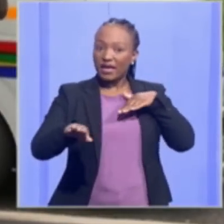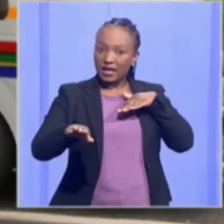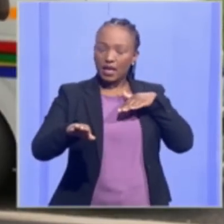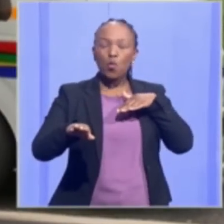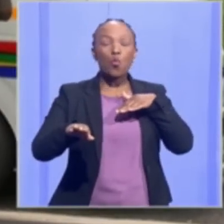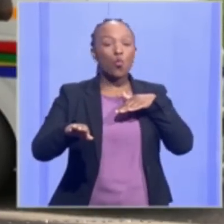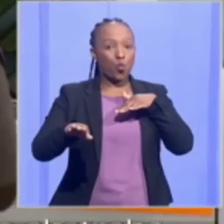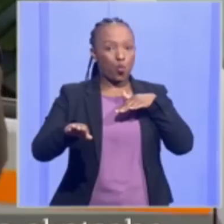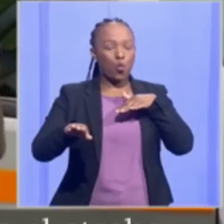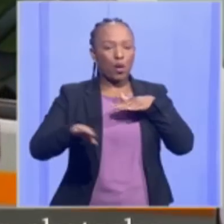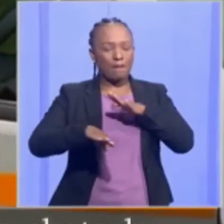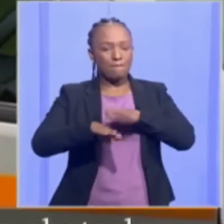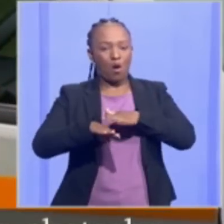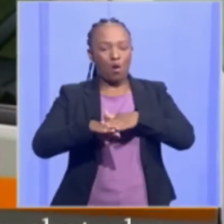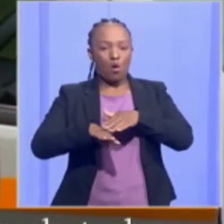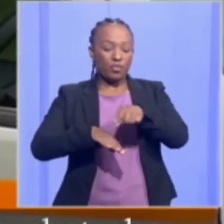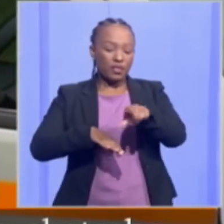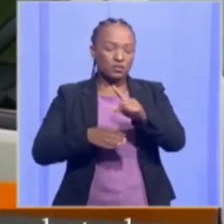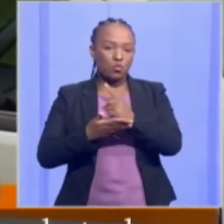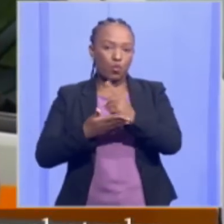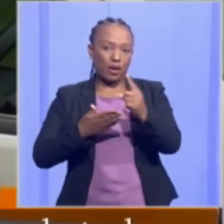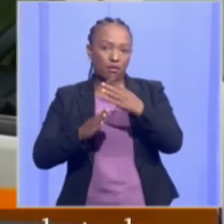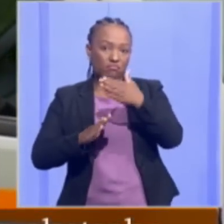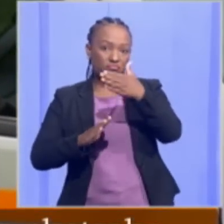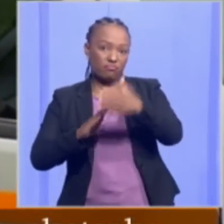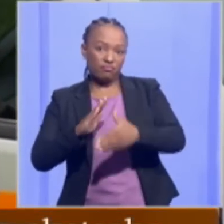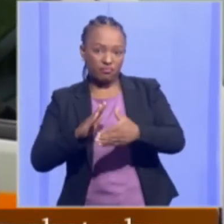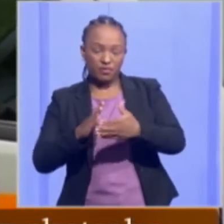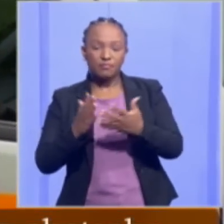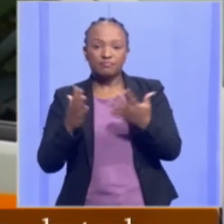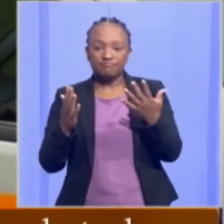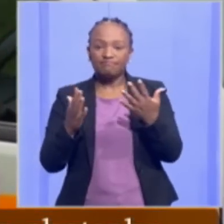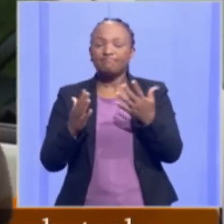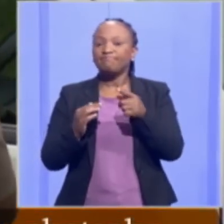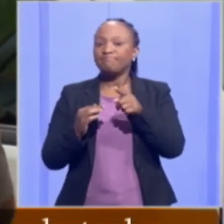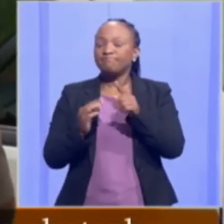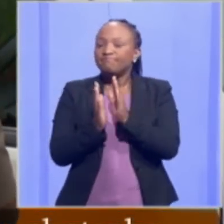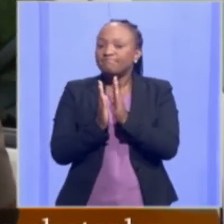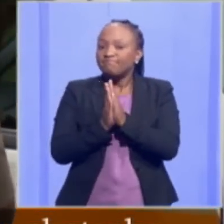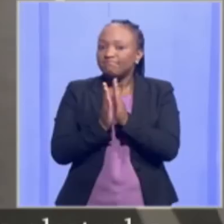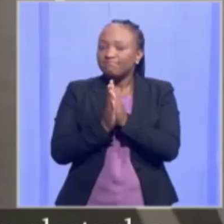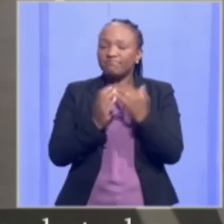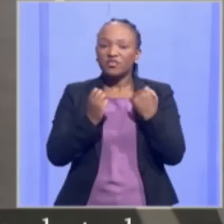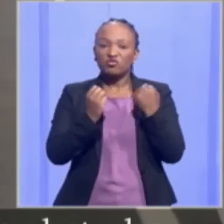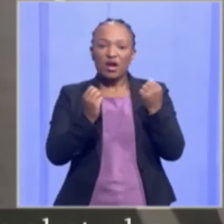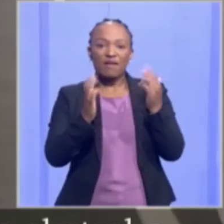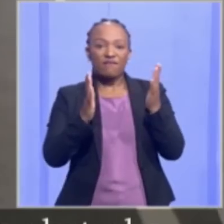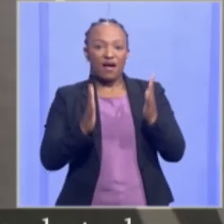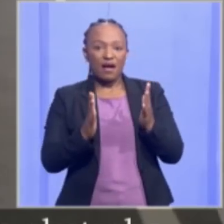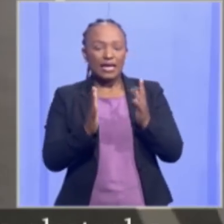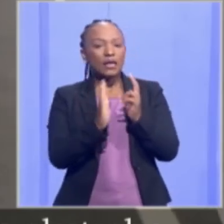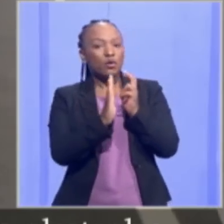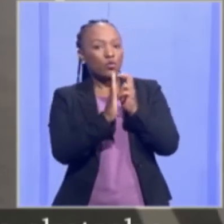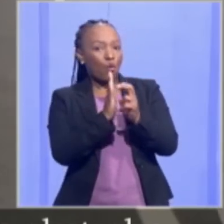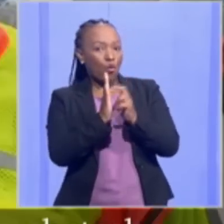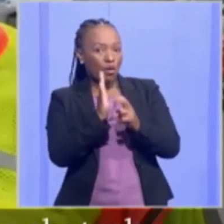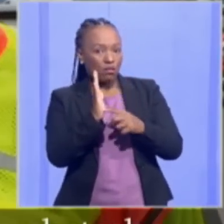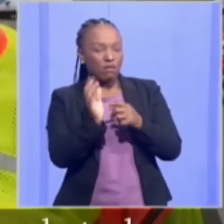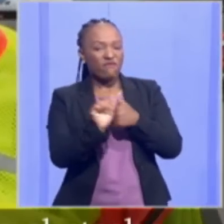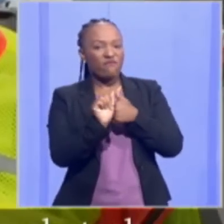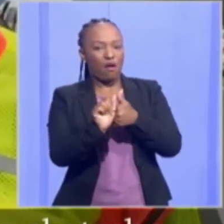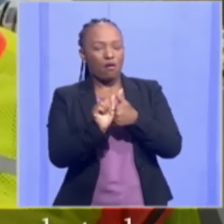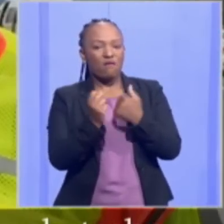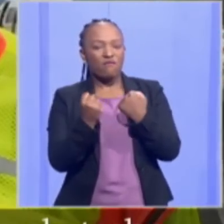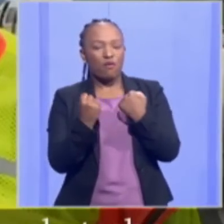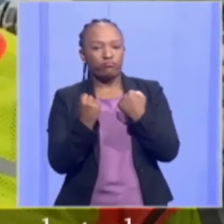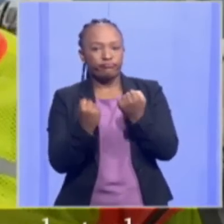eketseha naha ka bophara. Bahlanka lefapheng la dipalangwang ba ipileditse ho bakganni ho ikobela melao ya tsela. So far we've been